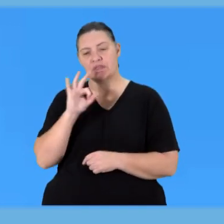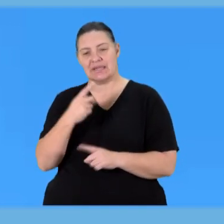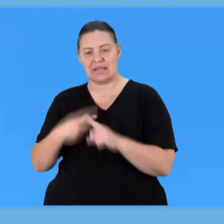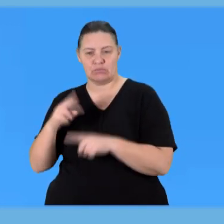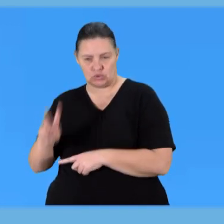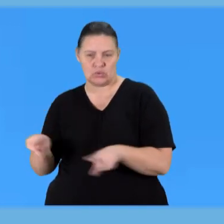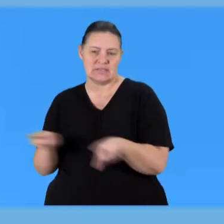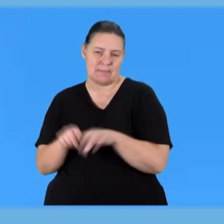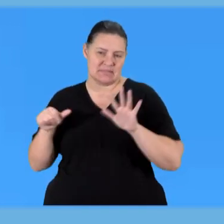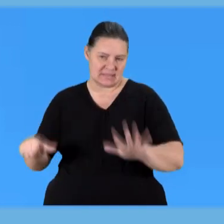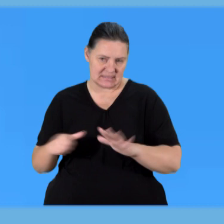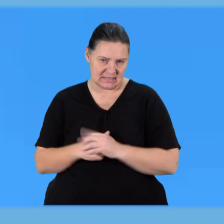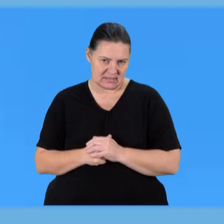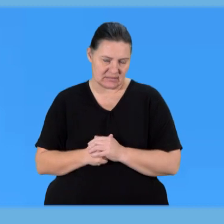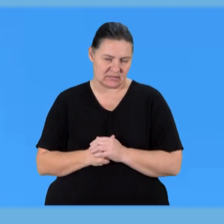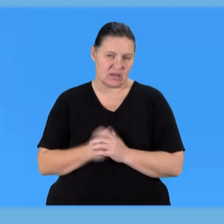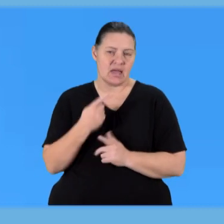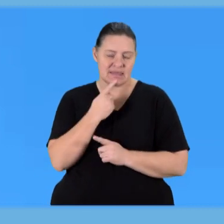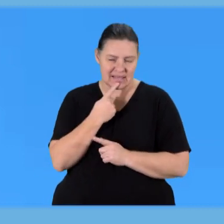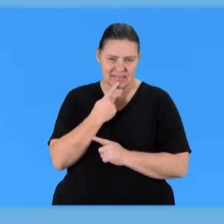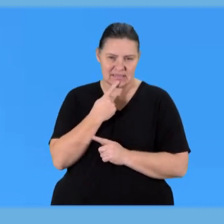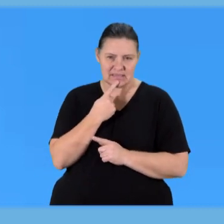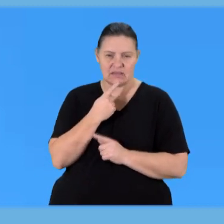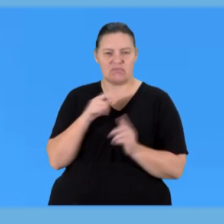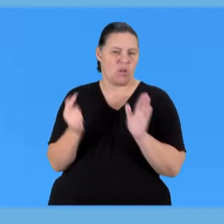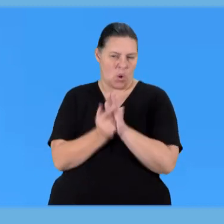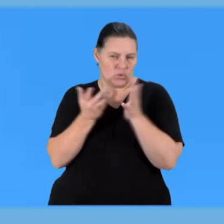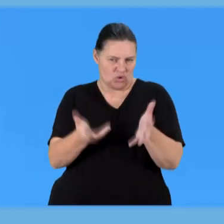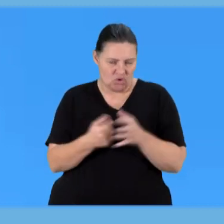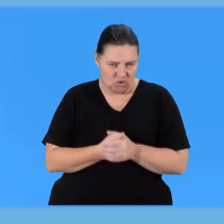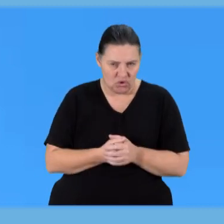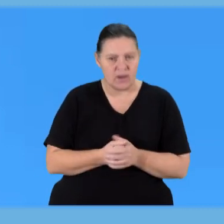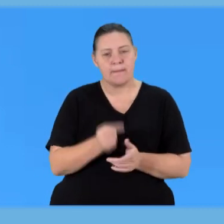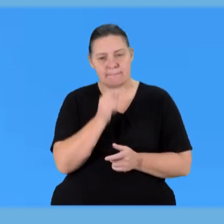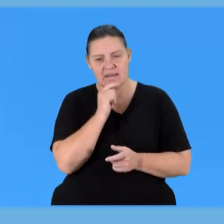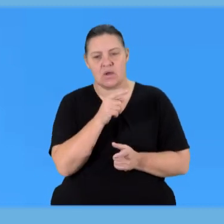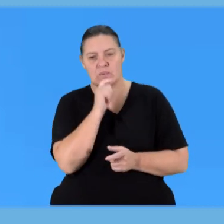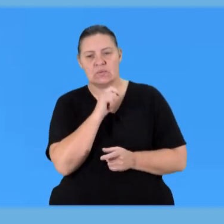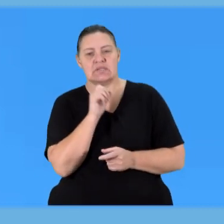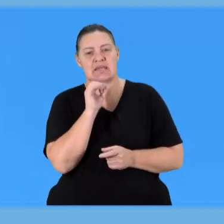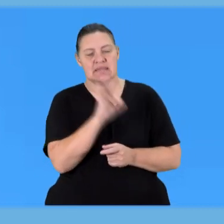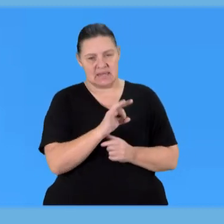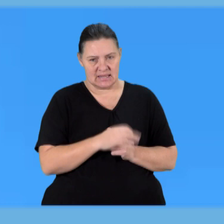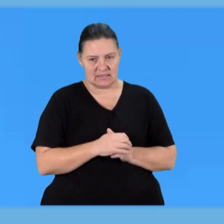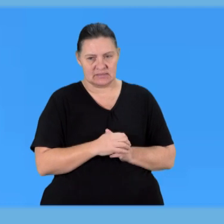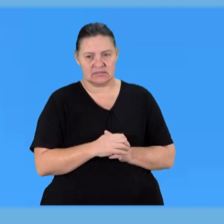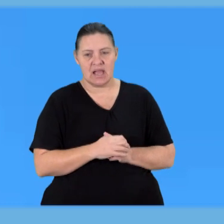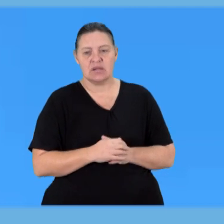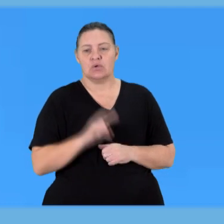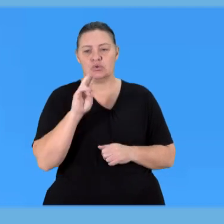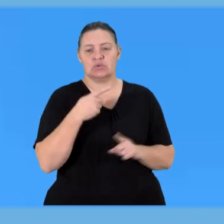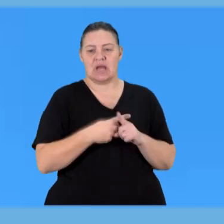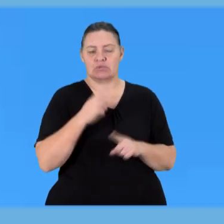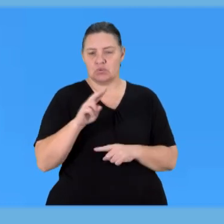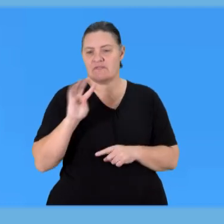2 is equals to 6. That is the commutative law. So therefore, you're going to use a 3 there. And remember, 2 times 2 is